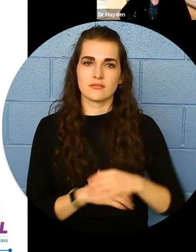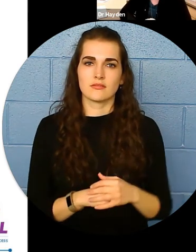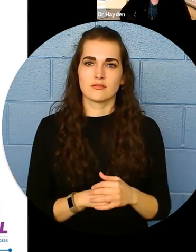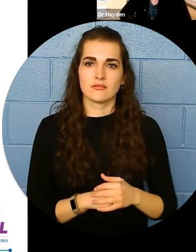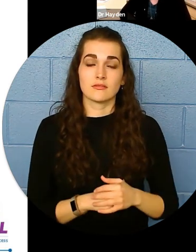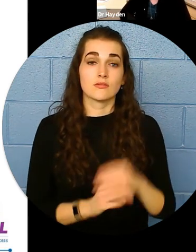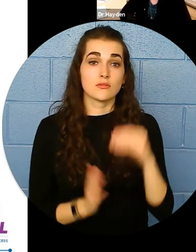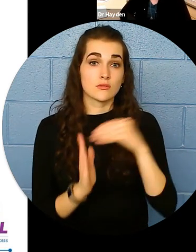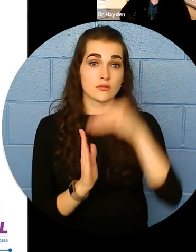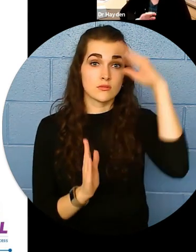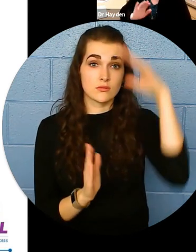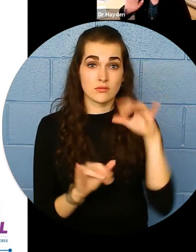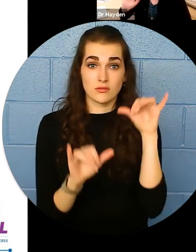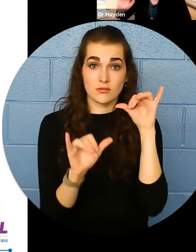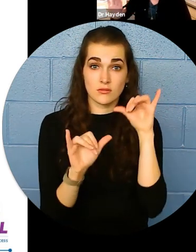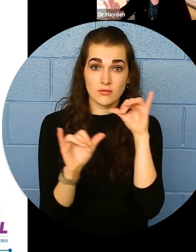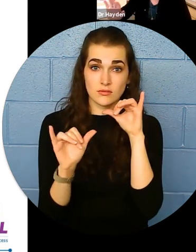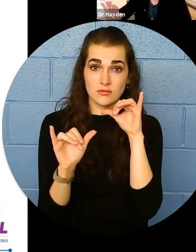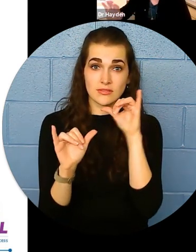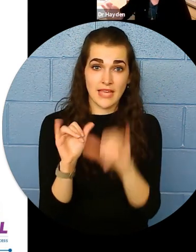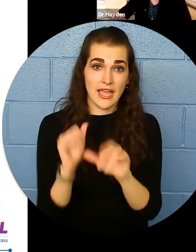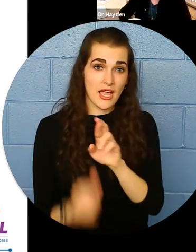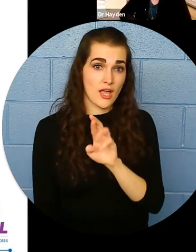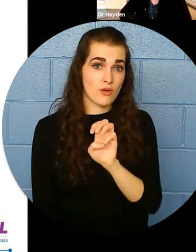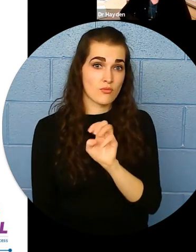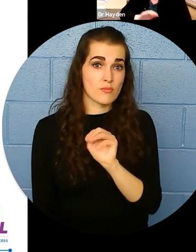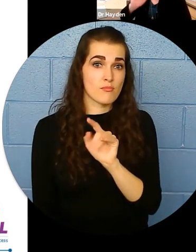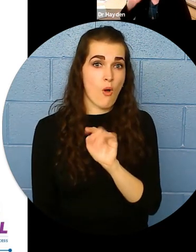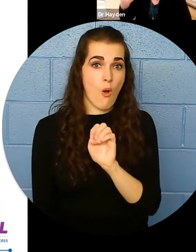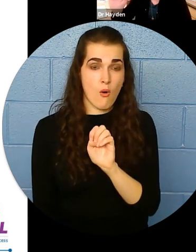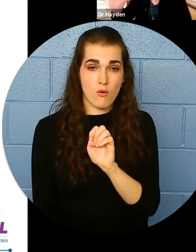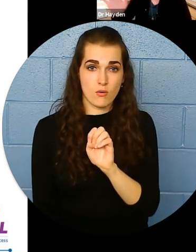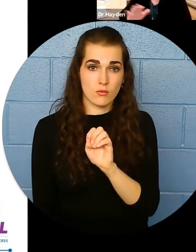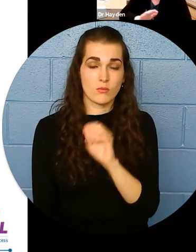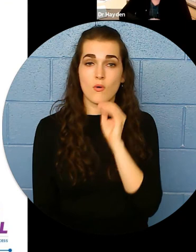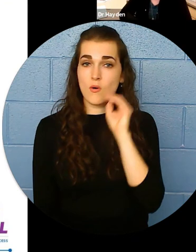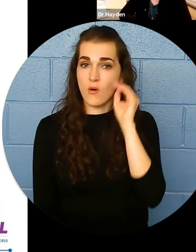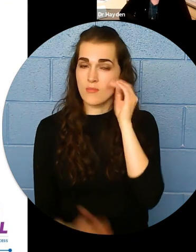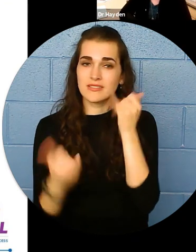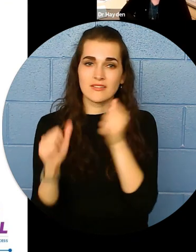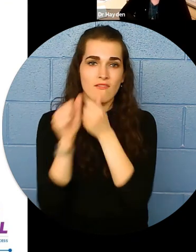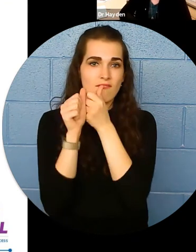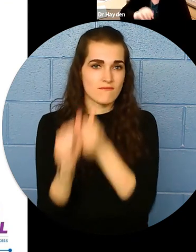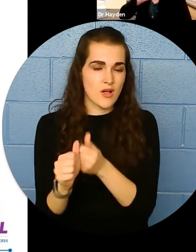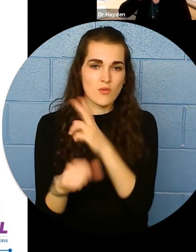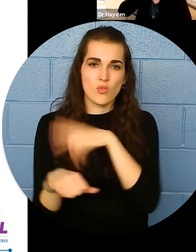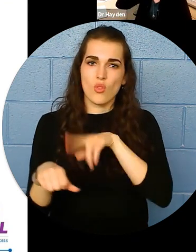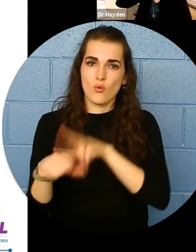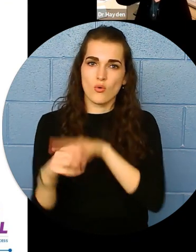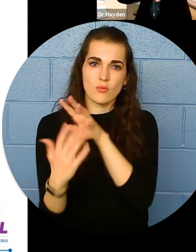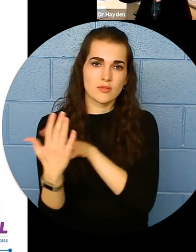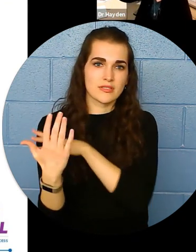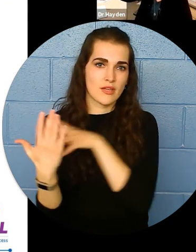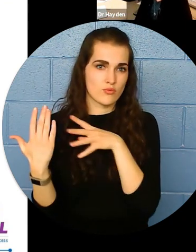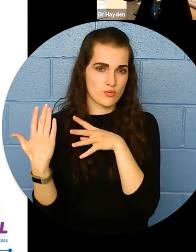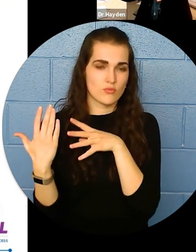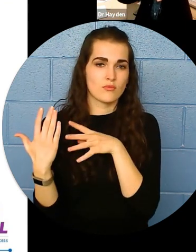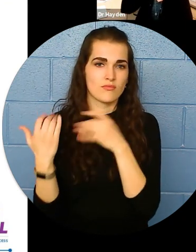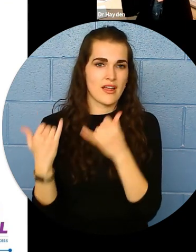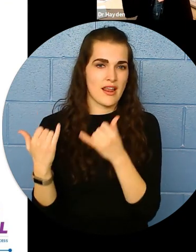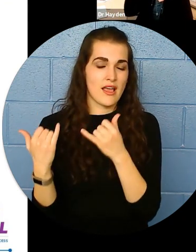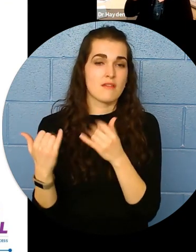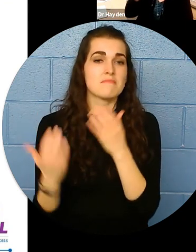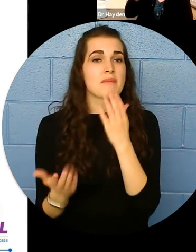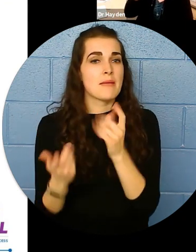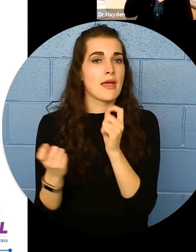The students who are remaining in the remote learning space, they will still follow the schedule that they are on as well. They